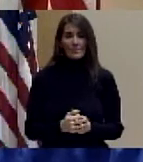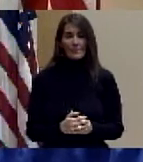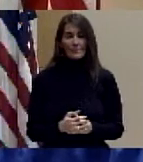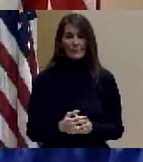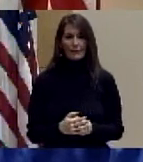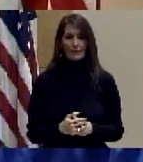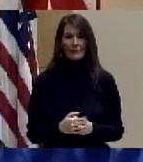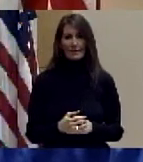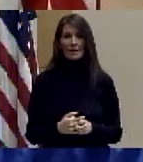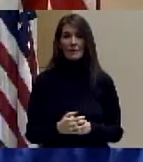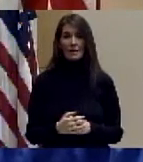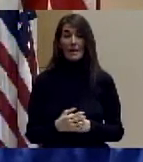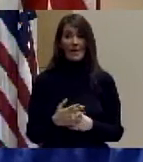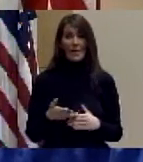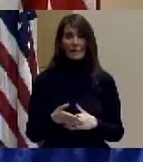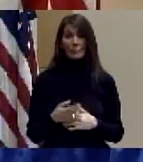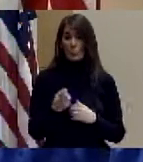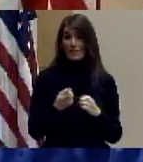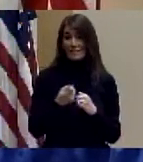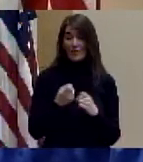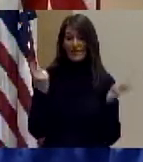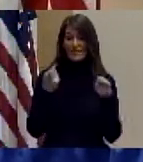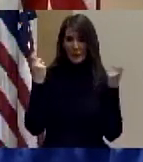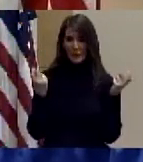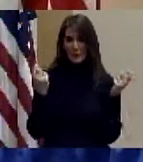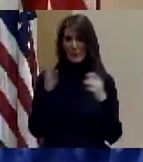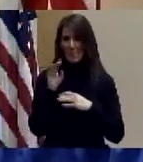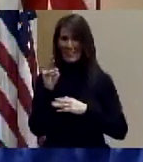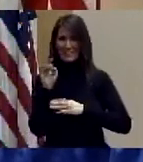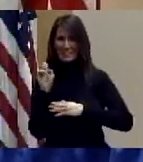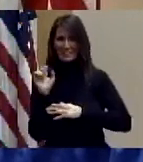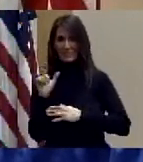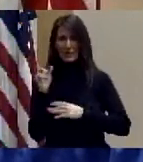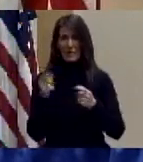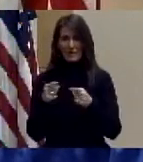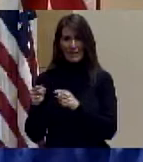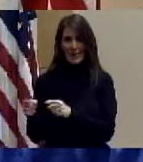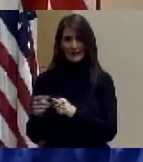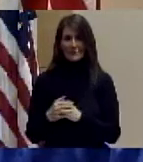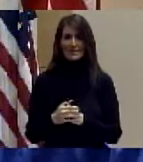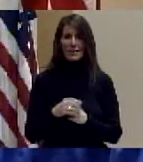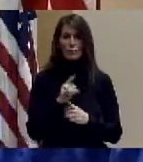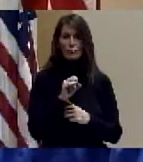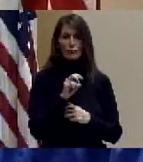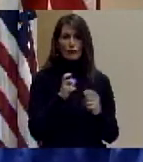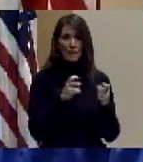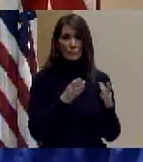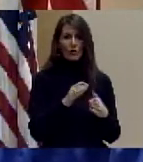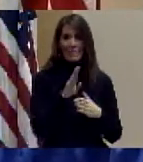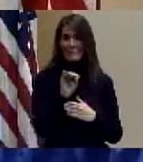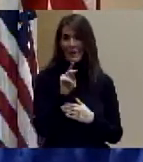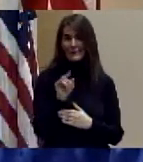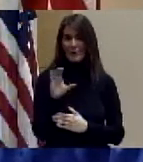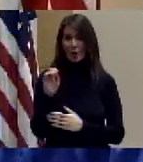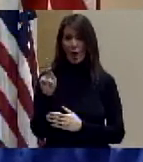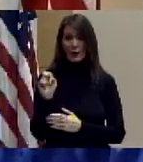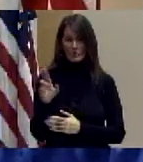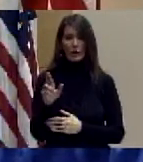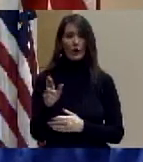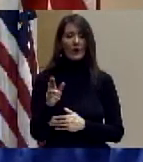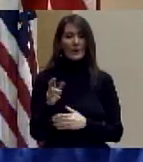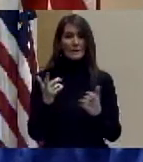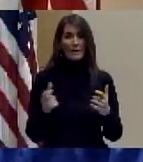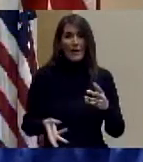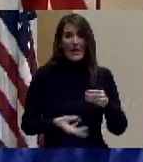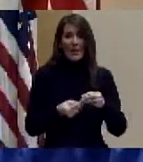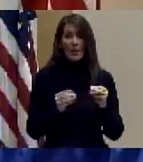special bicentennial events, the Recreation Department, under the leadership of Director Becky Cotter, has expanded its